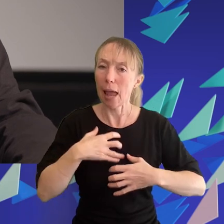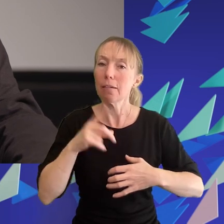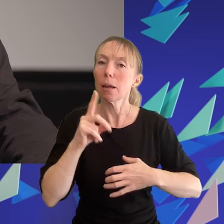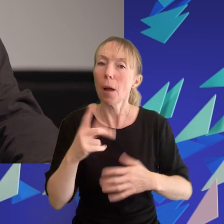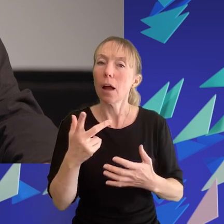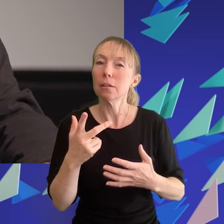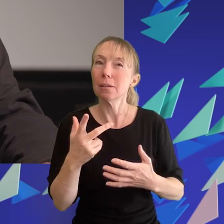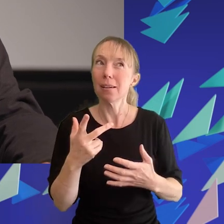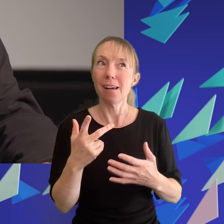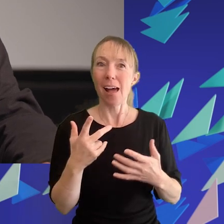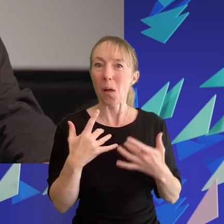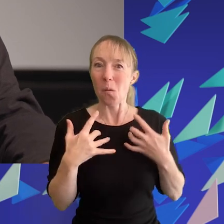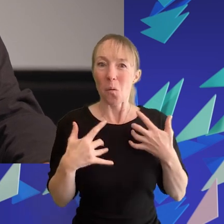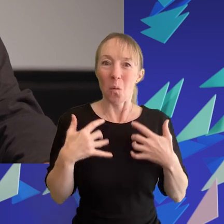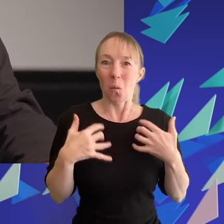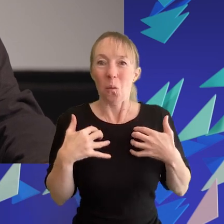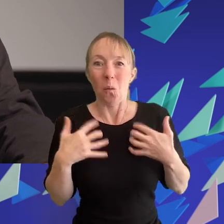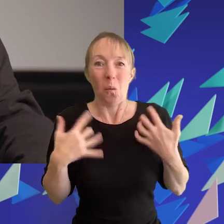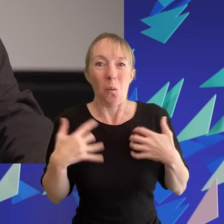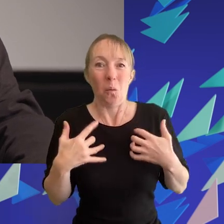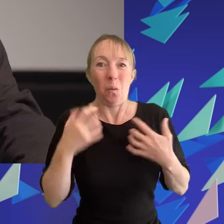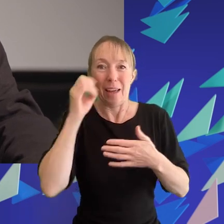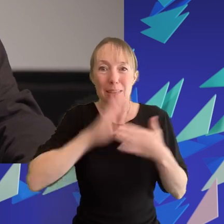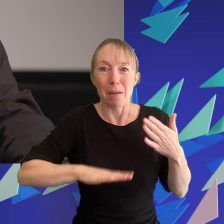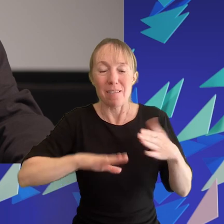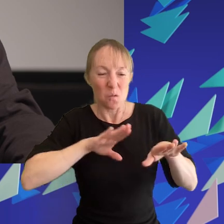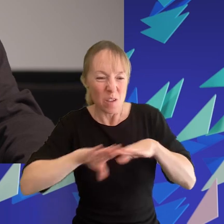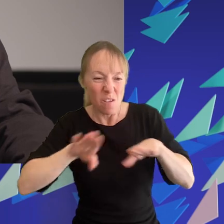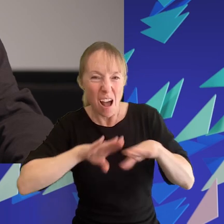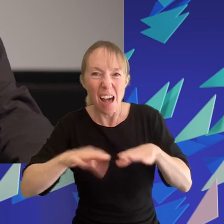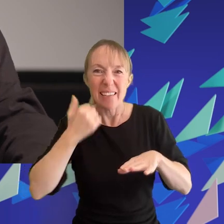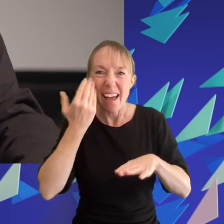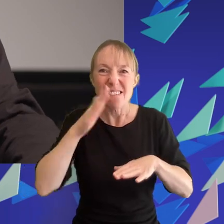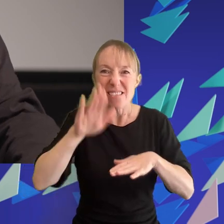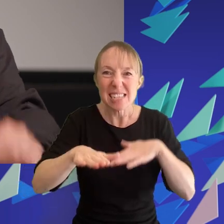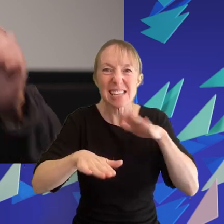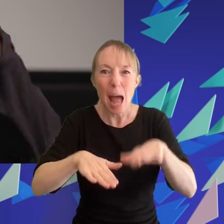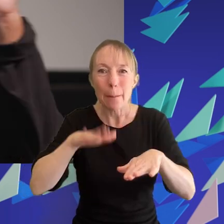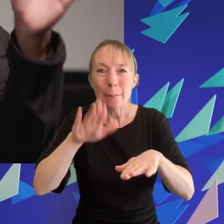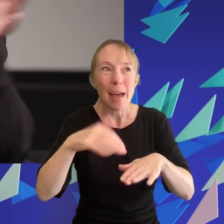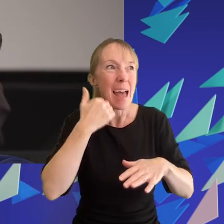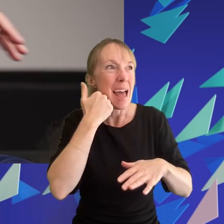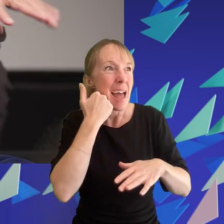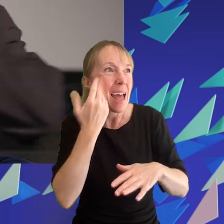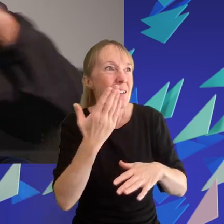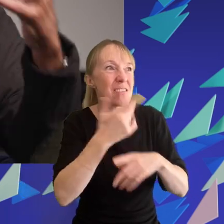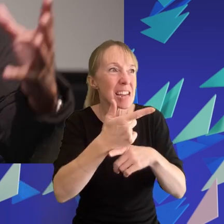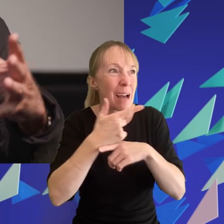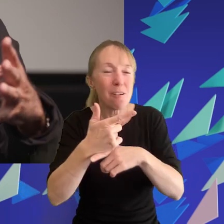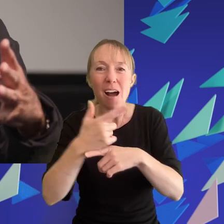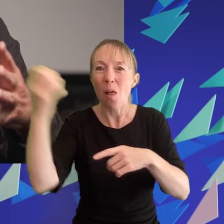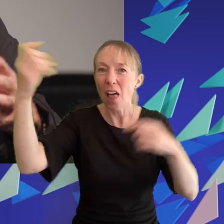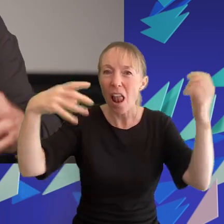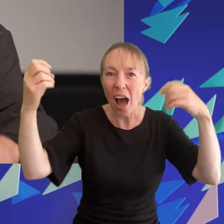very electric experience that we rehearse every step, every camera move, every lighting,